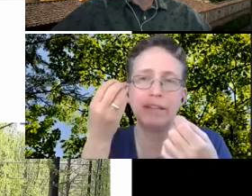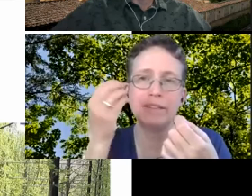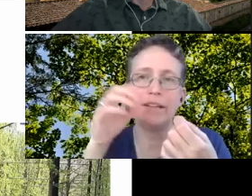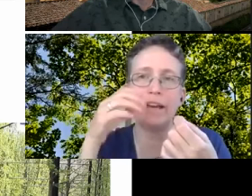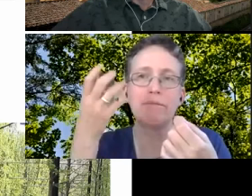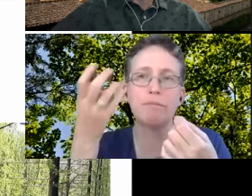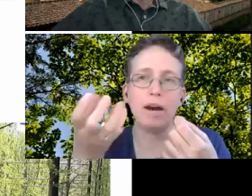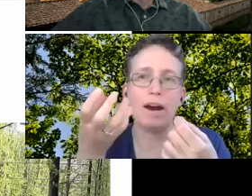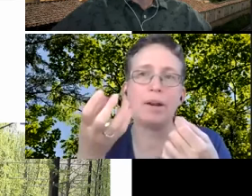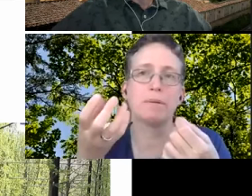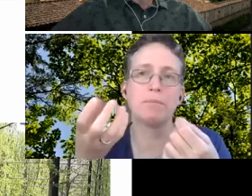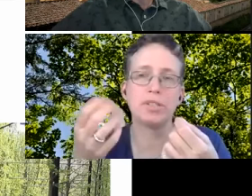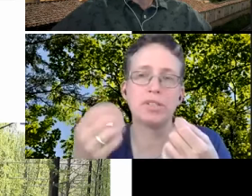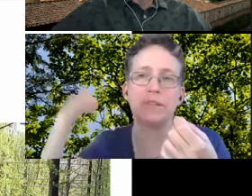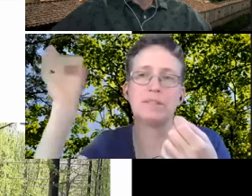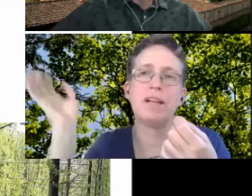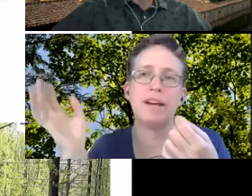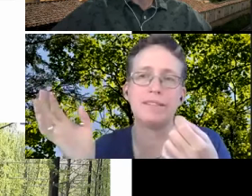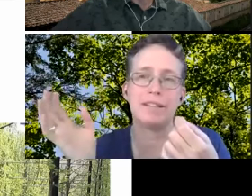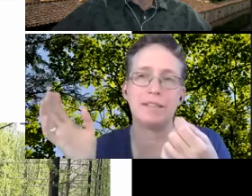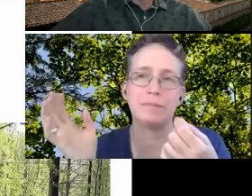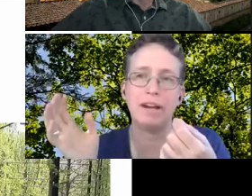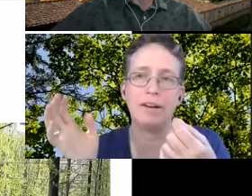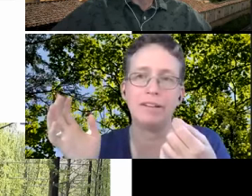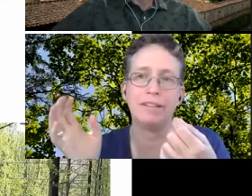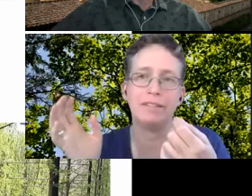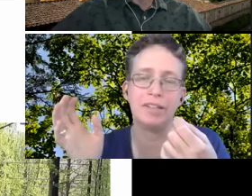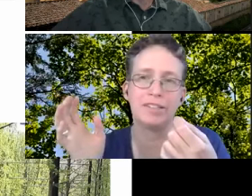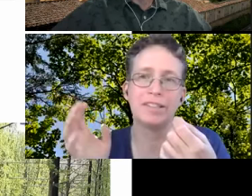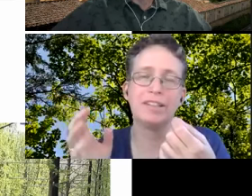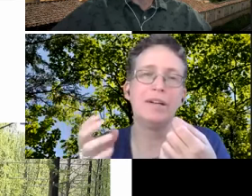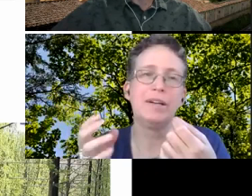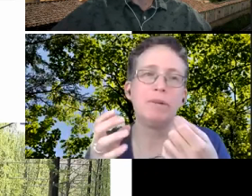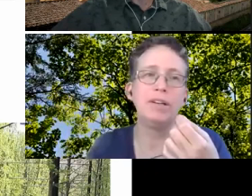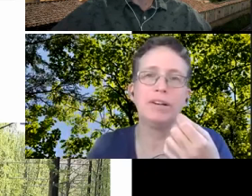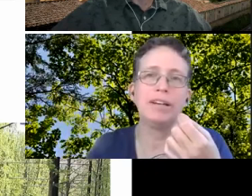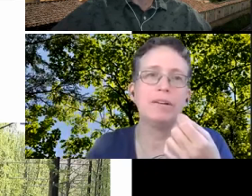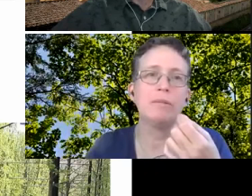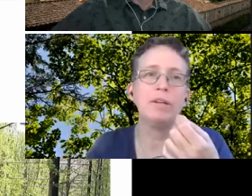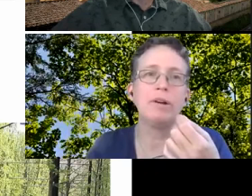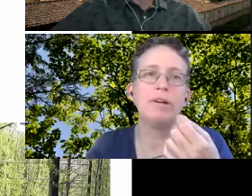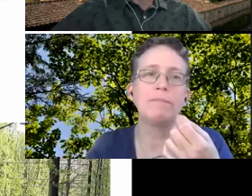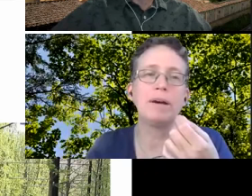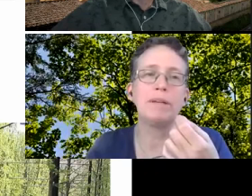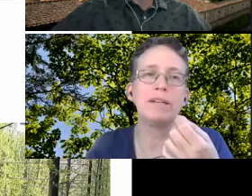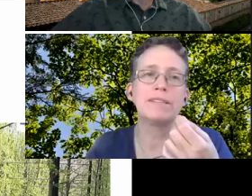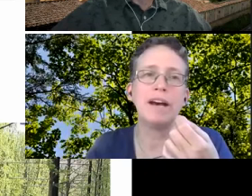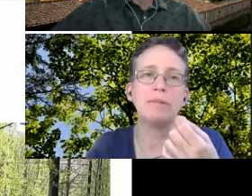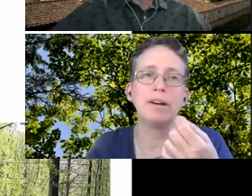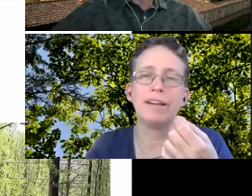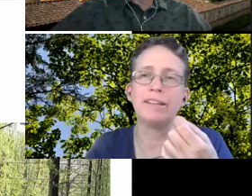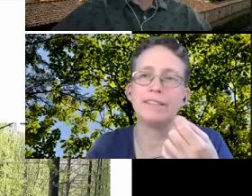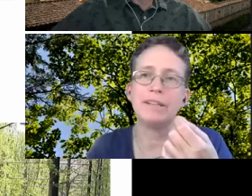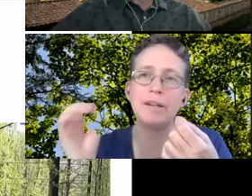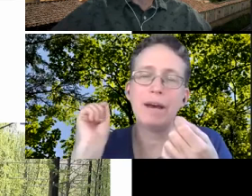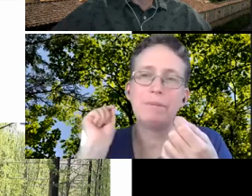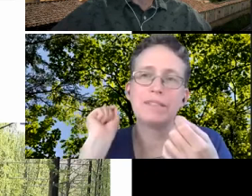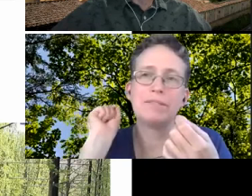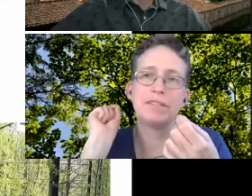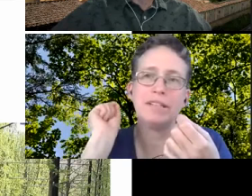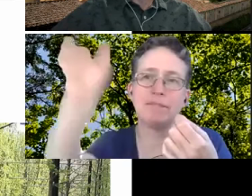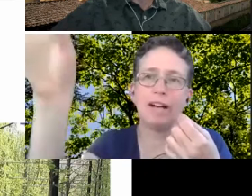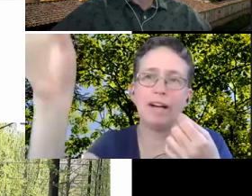they tend to have a higher proportion of those flying seeds when you're out in the vineyards. When you're growing up in a sidewalk like this, think what